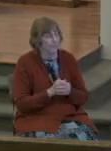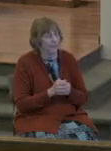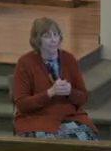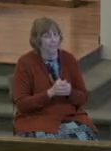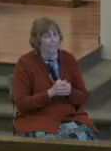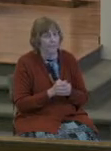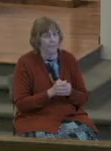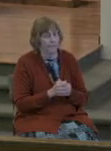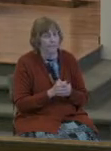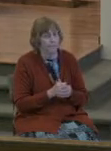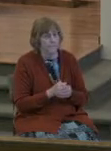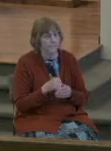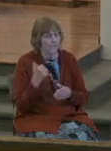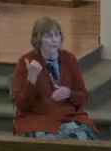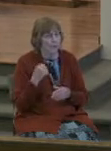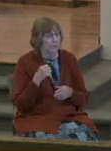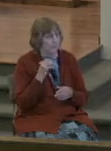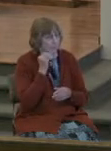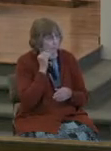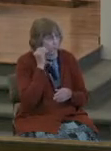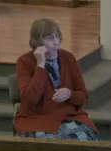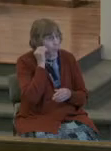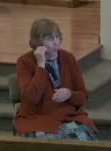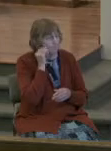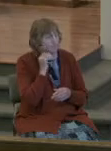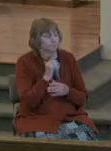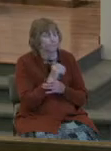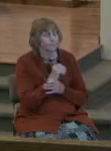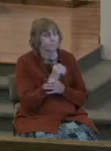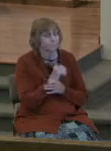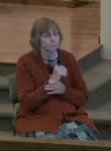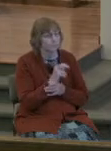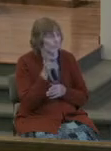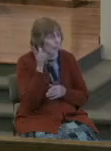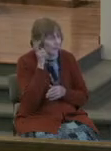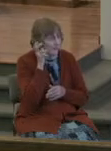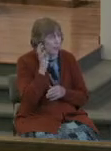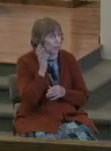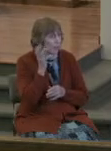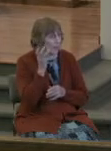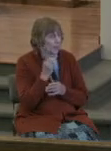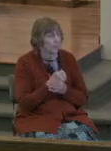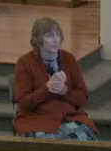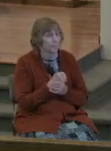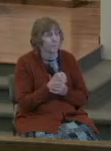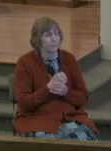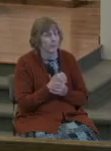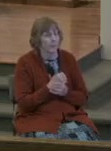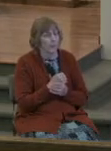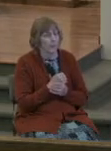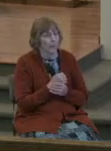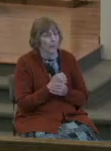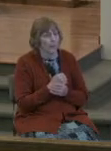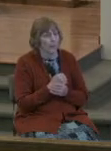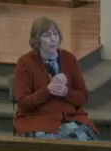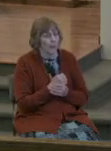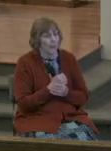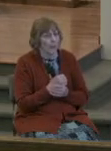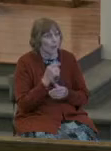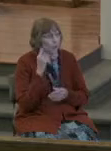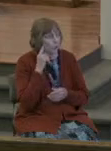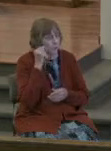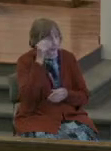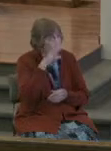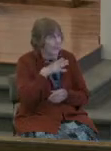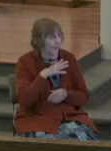work, and I turned on 570 AM, and Sean Hannity was on the radio. And I'm not saying I'm a Sean Hannity fan, but I just turned it on, and I heard his show.